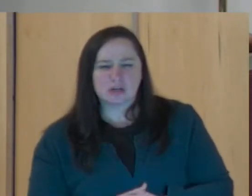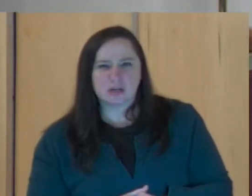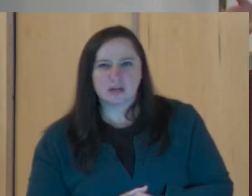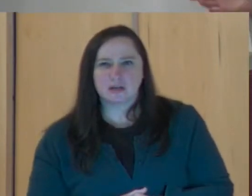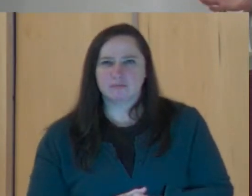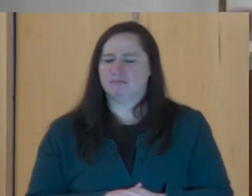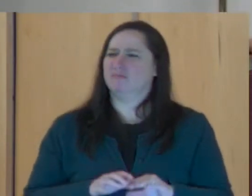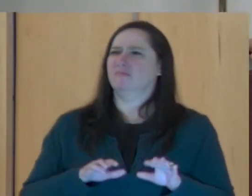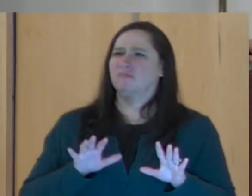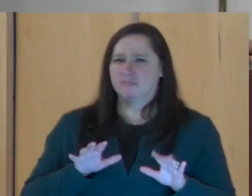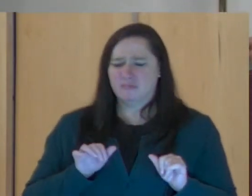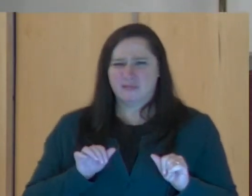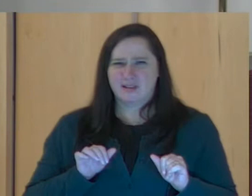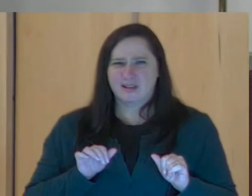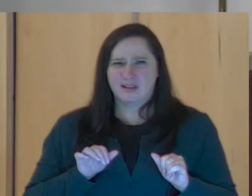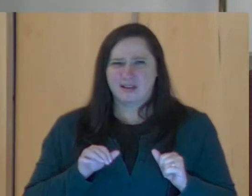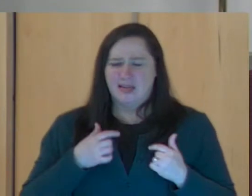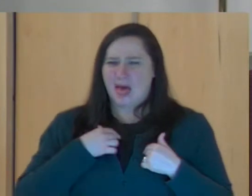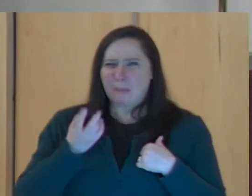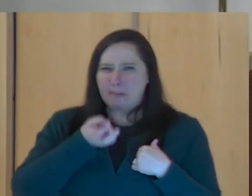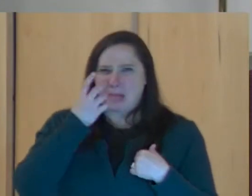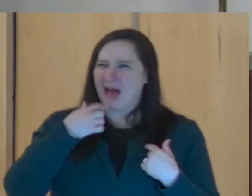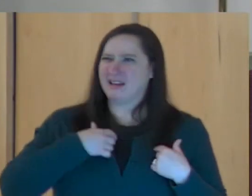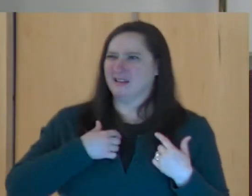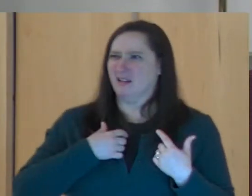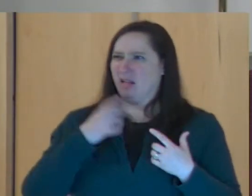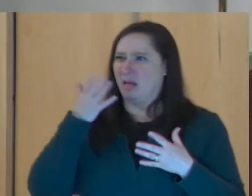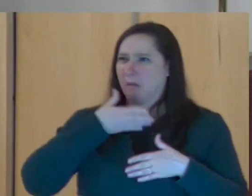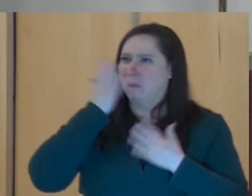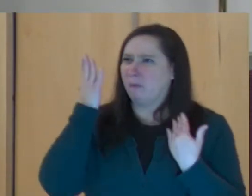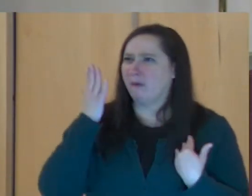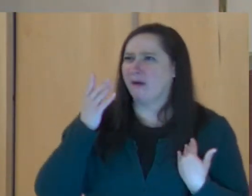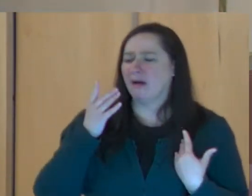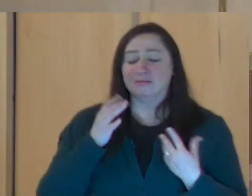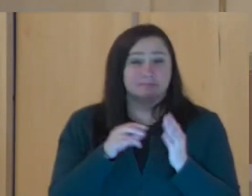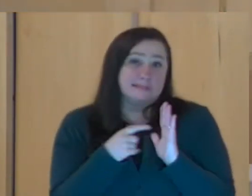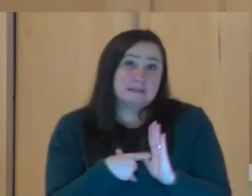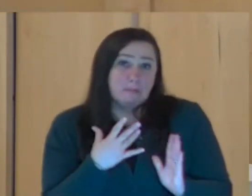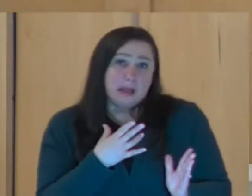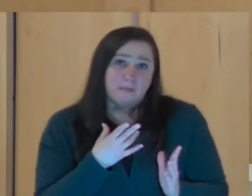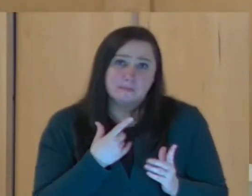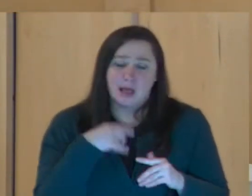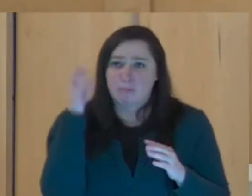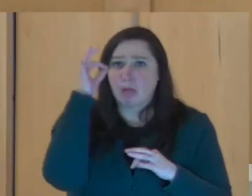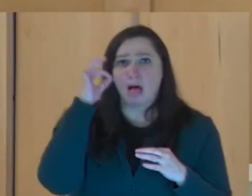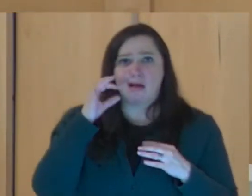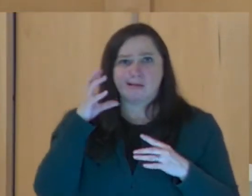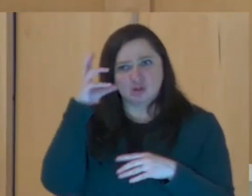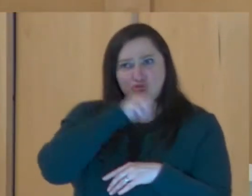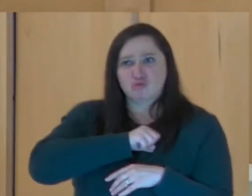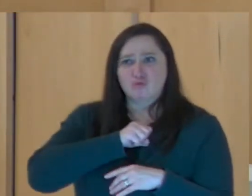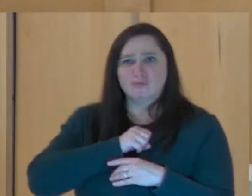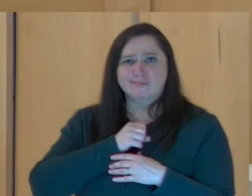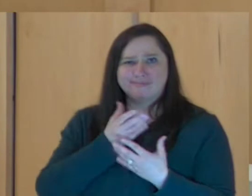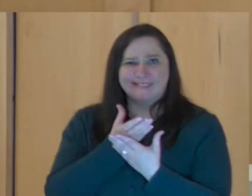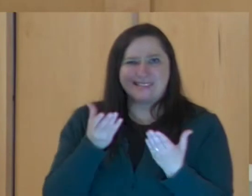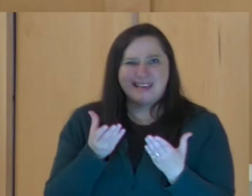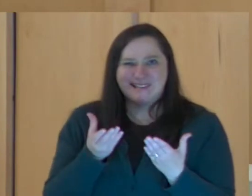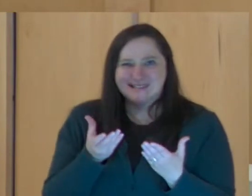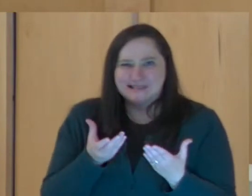And am I just totally blind? Maybe I am. I think sometimes I am fairly naive about assuming things that aren't